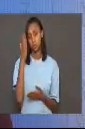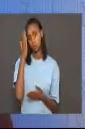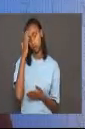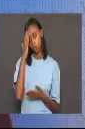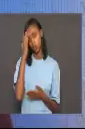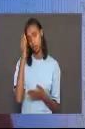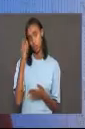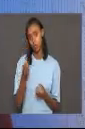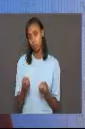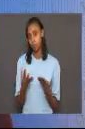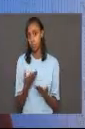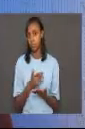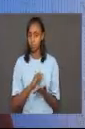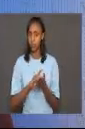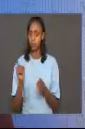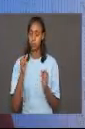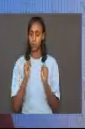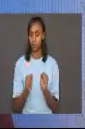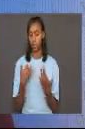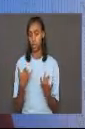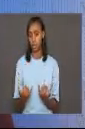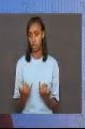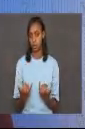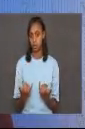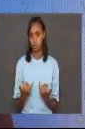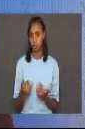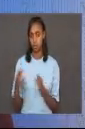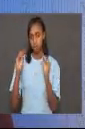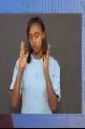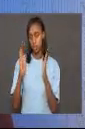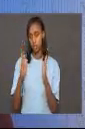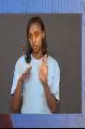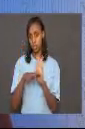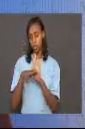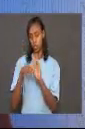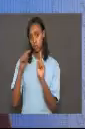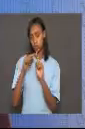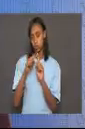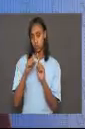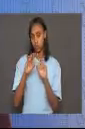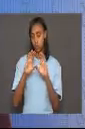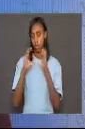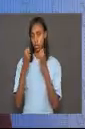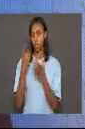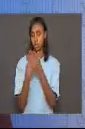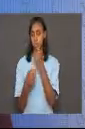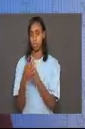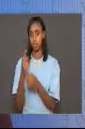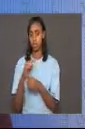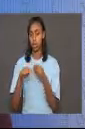you noticed even more. Now, teacher will lead you in a class